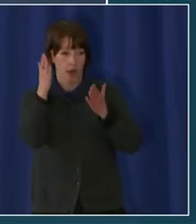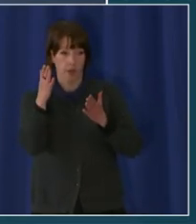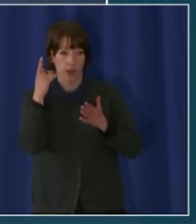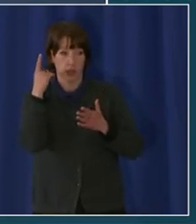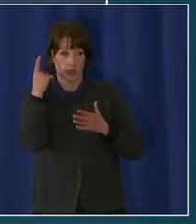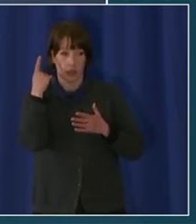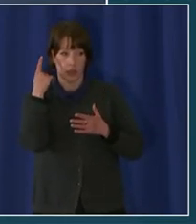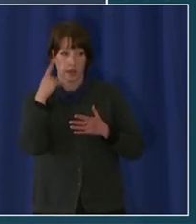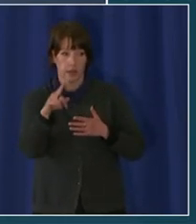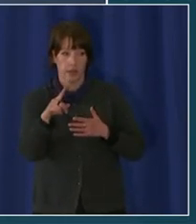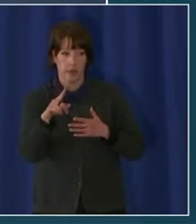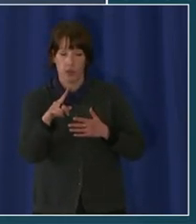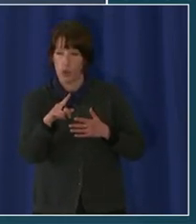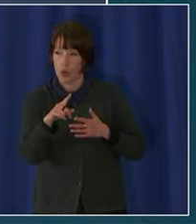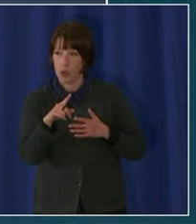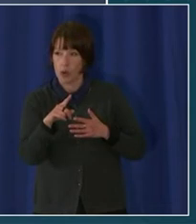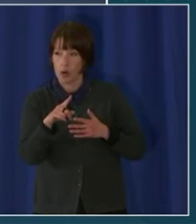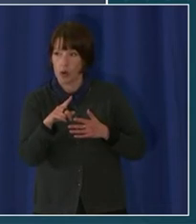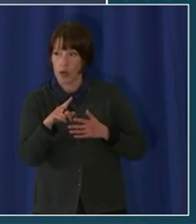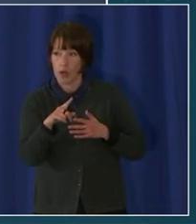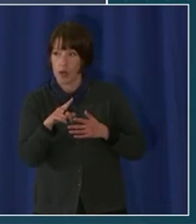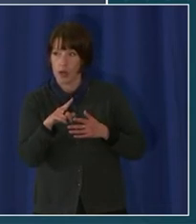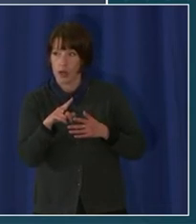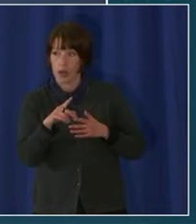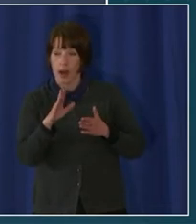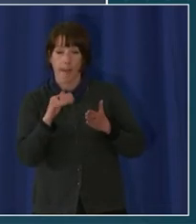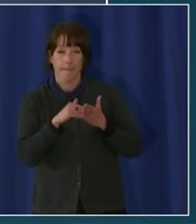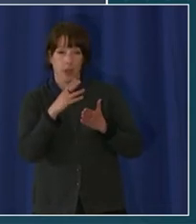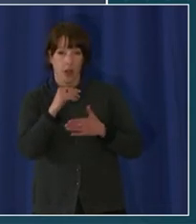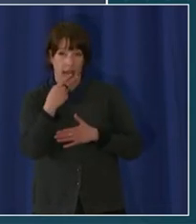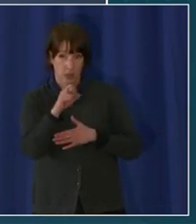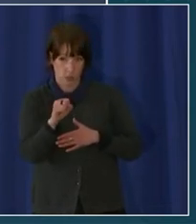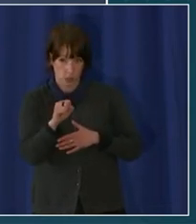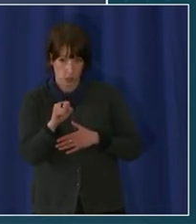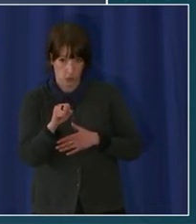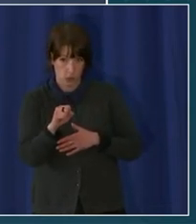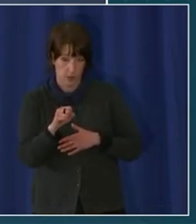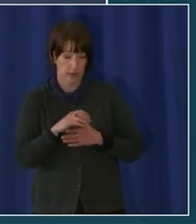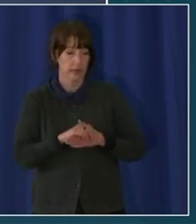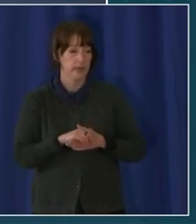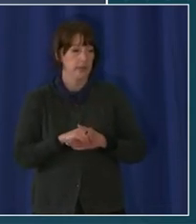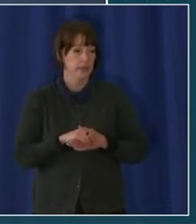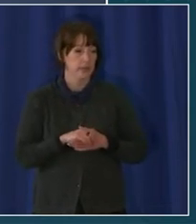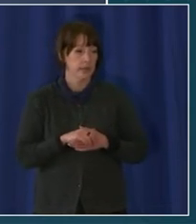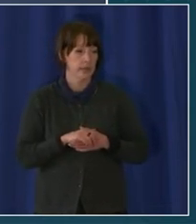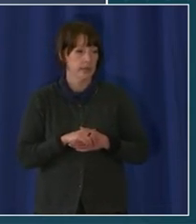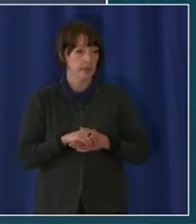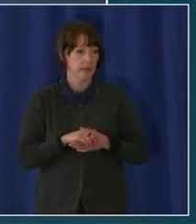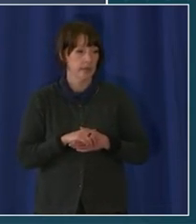I'm sorry, would courses in world languages be offered for middle and high school grades? Okay.